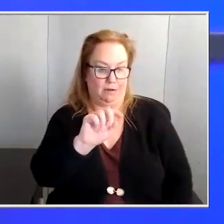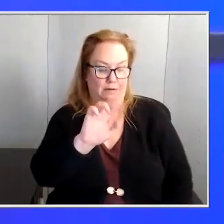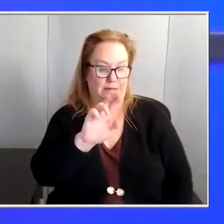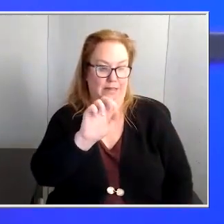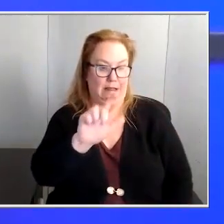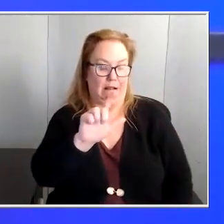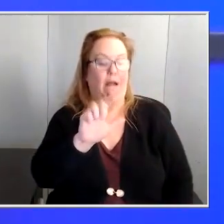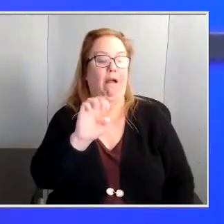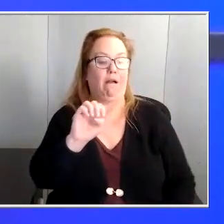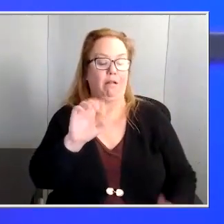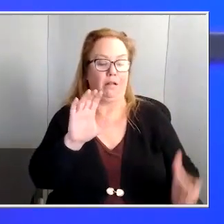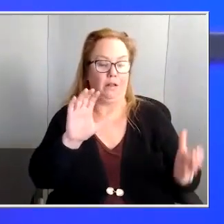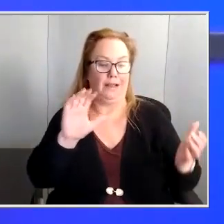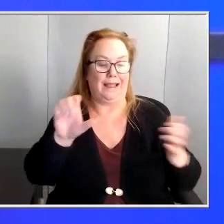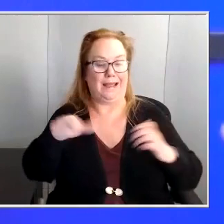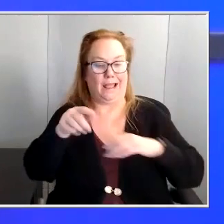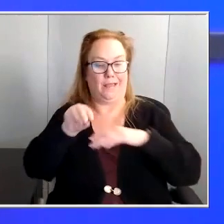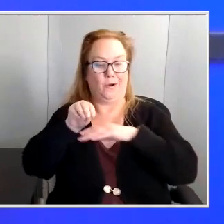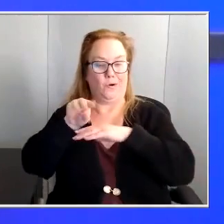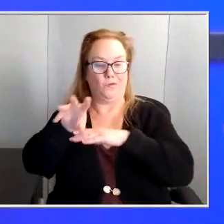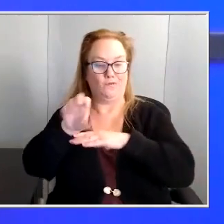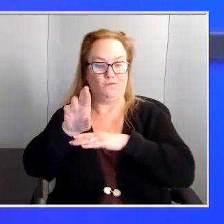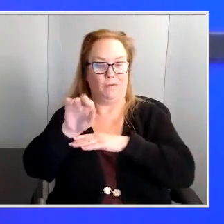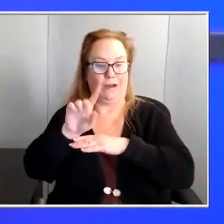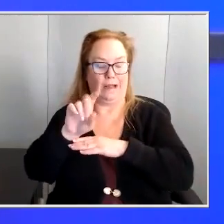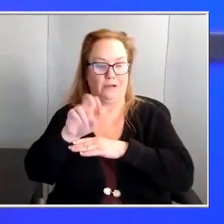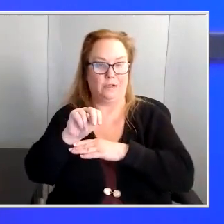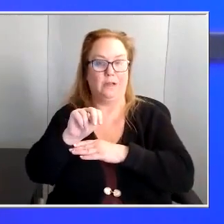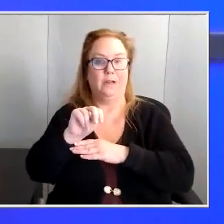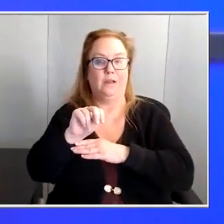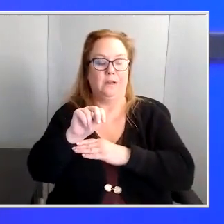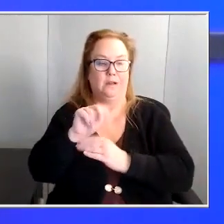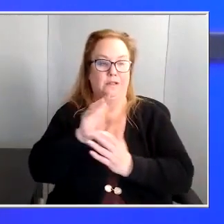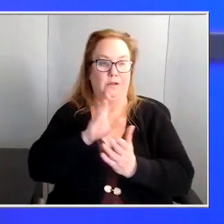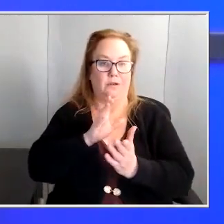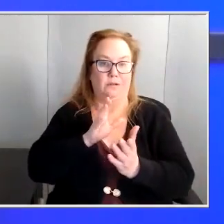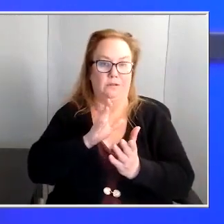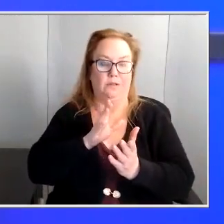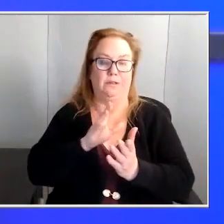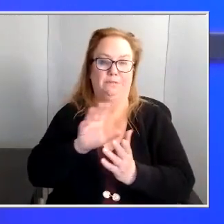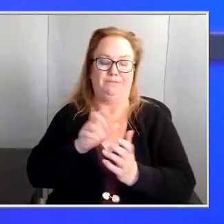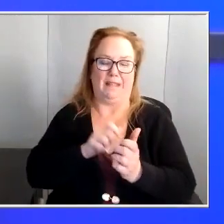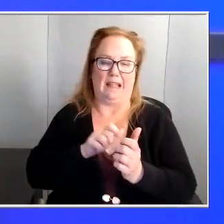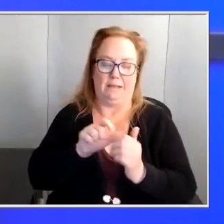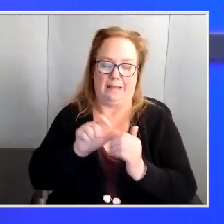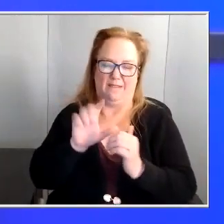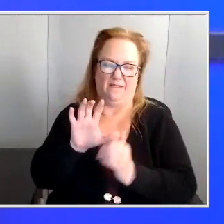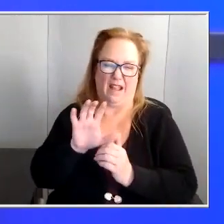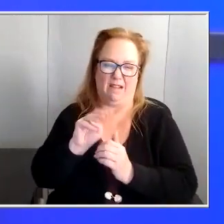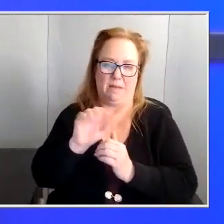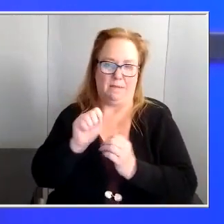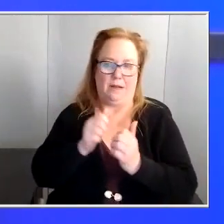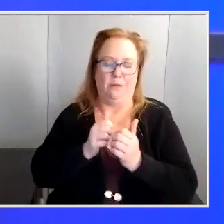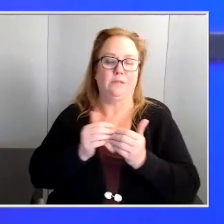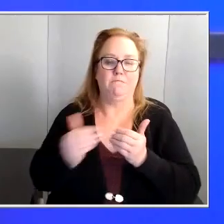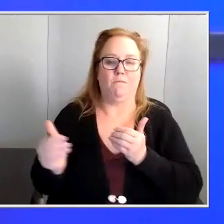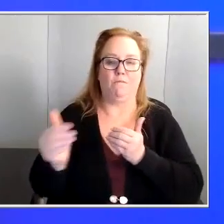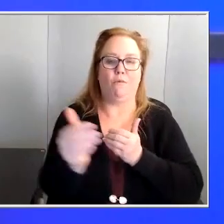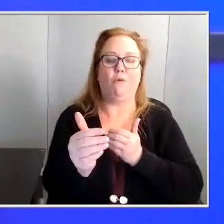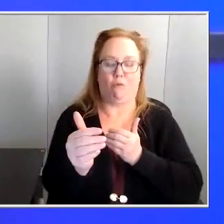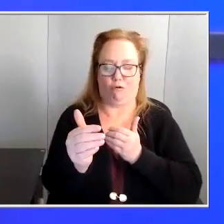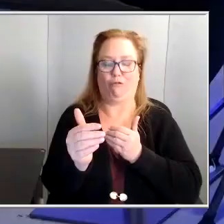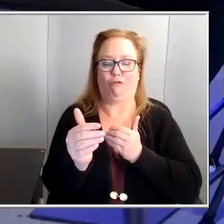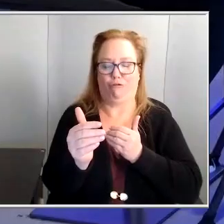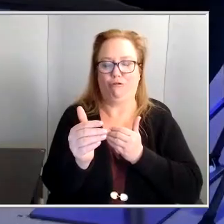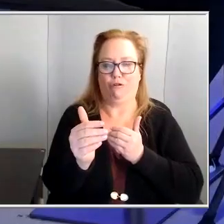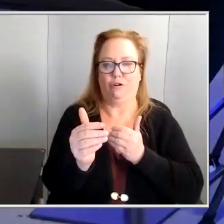supplemental radiation because the tumor penetrates beyond that 5 millimeter depth that the GammaTile will reach. That was my question about the